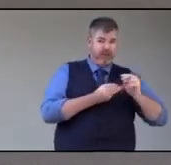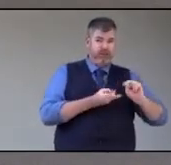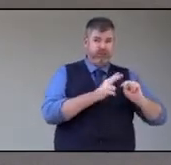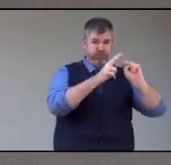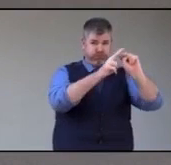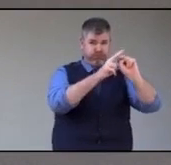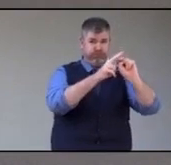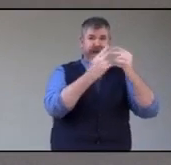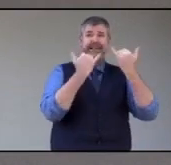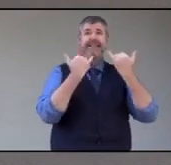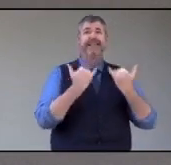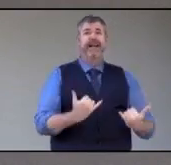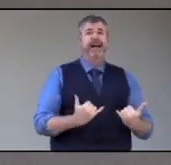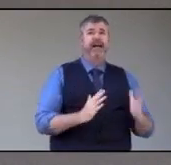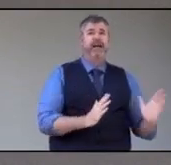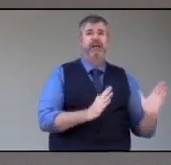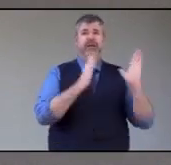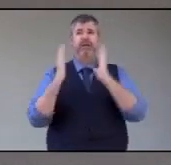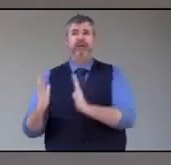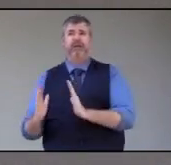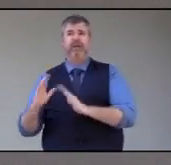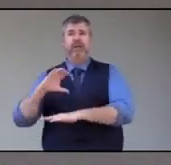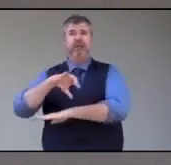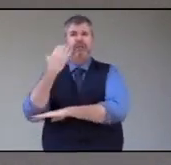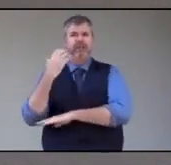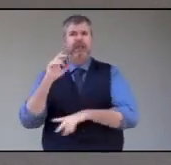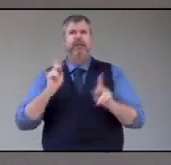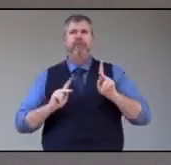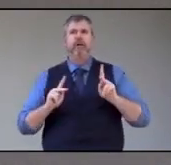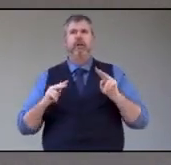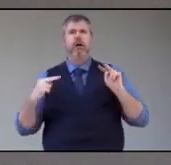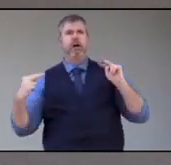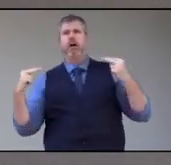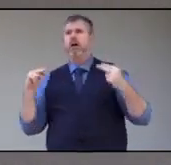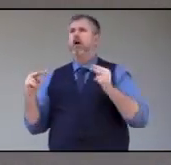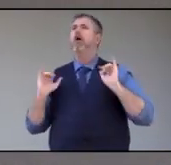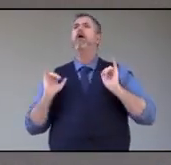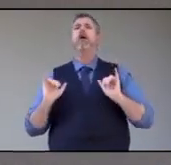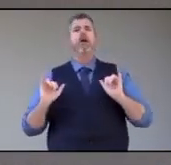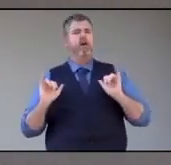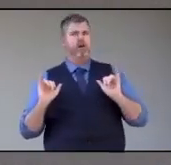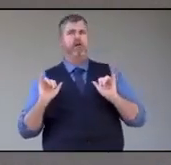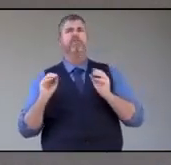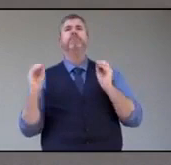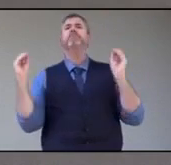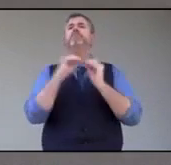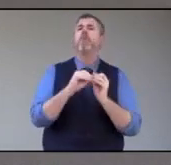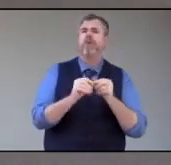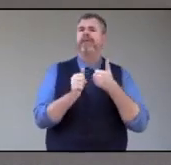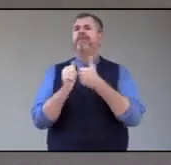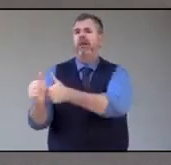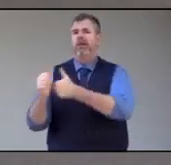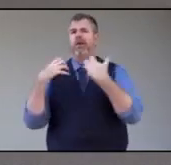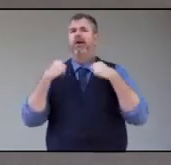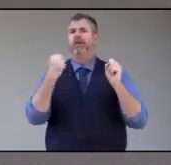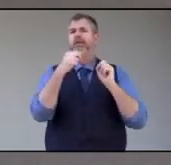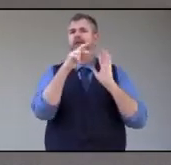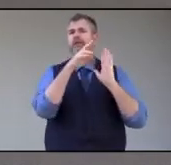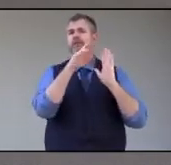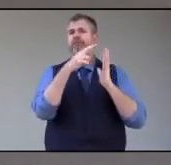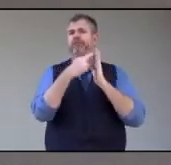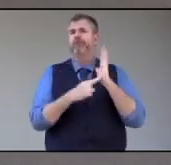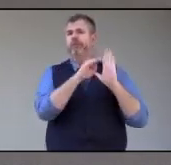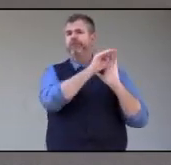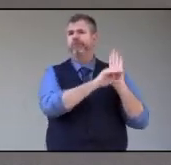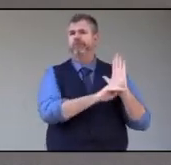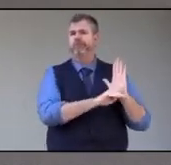matter and decisions matter. While it may seem futile, given how many